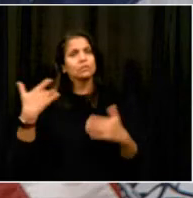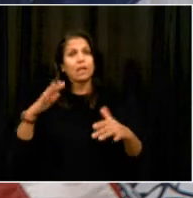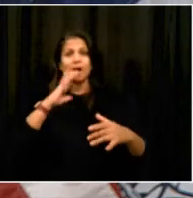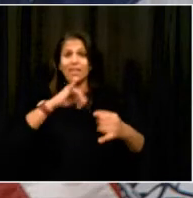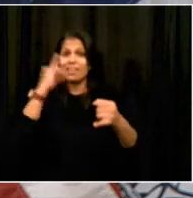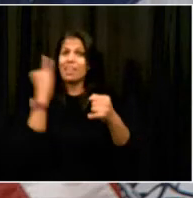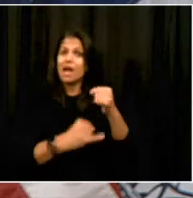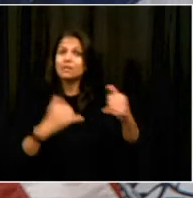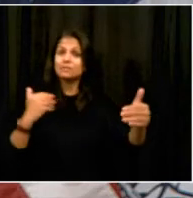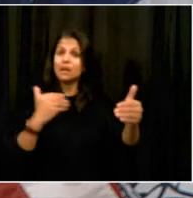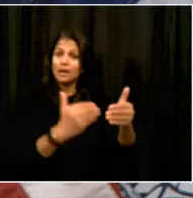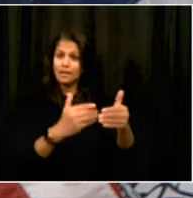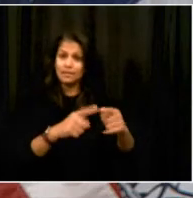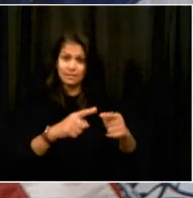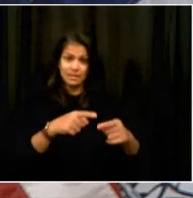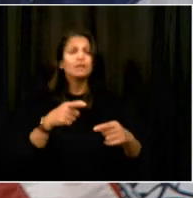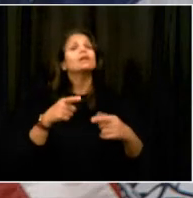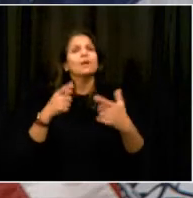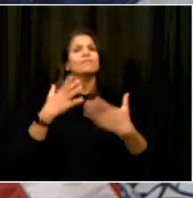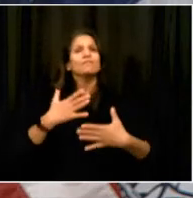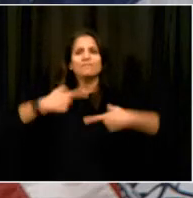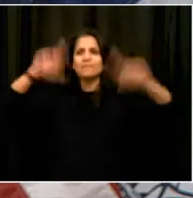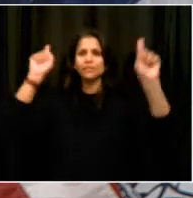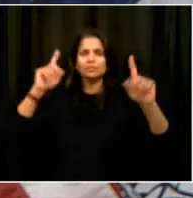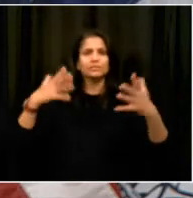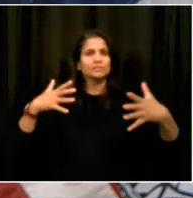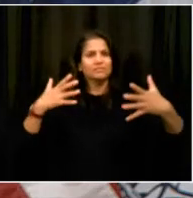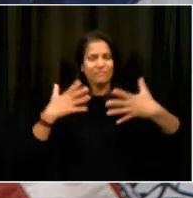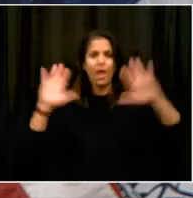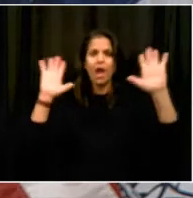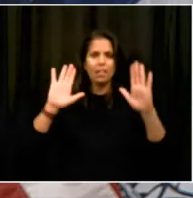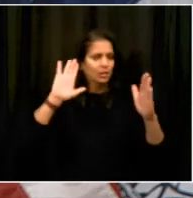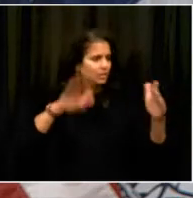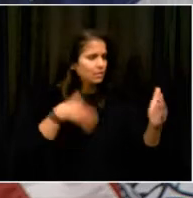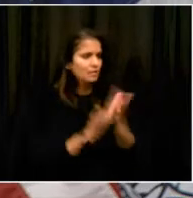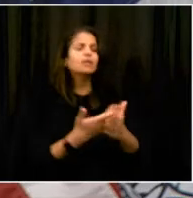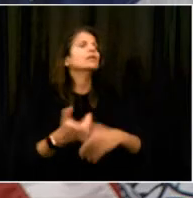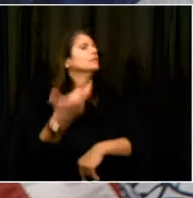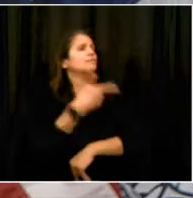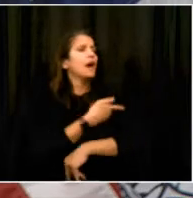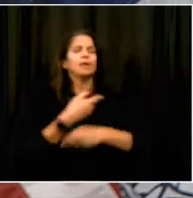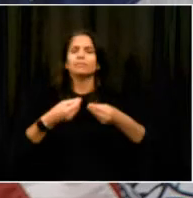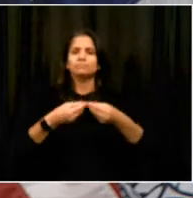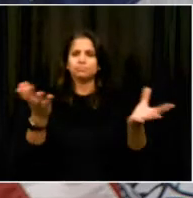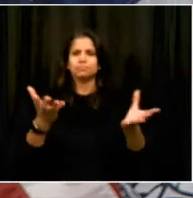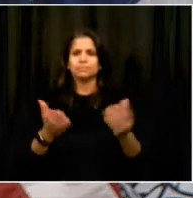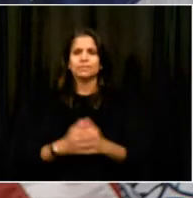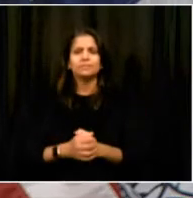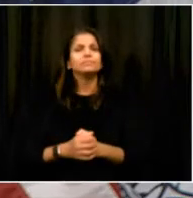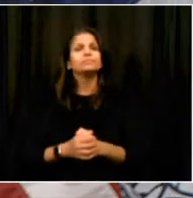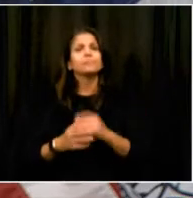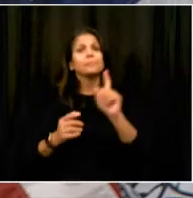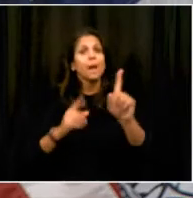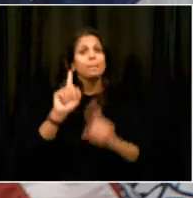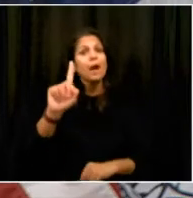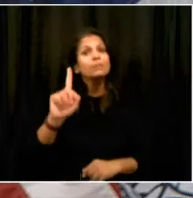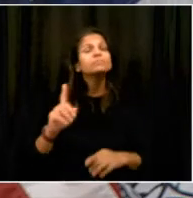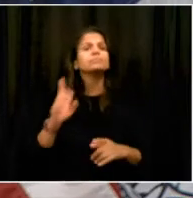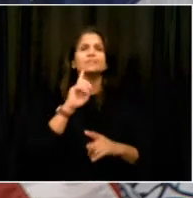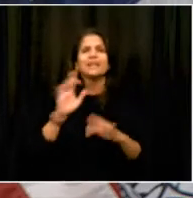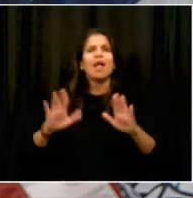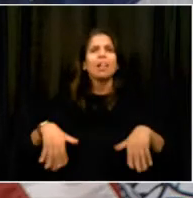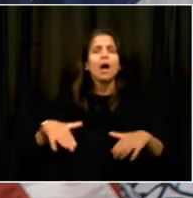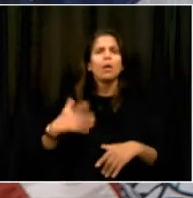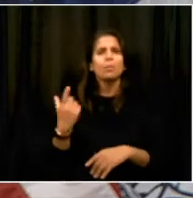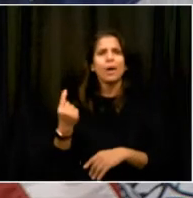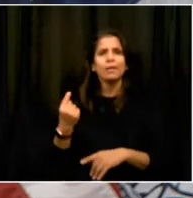its work. So everyone, when you think about how important it is to get through December, get through January, into February, it's a reminder